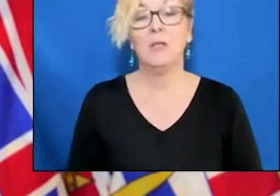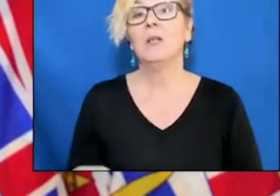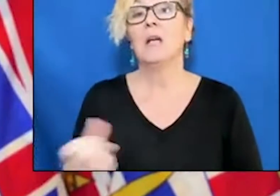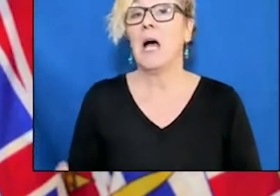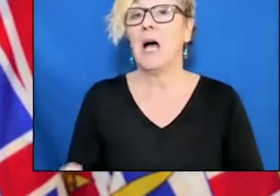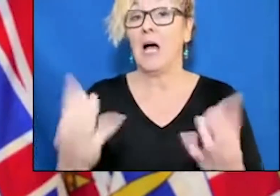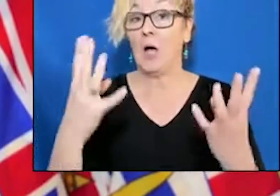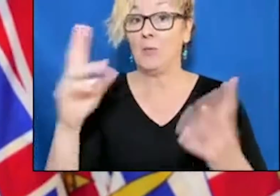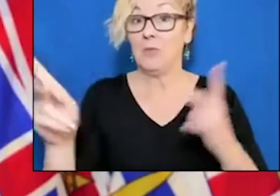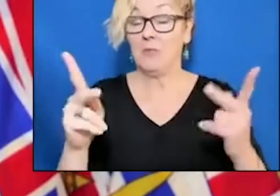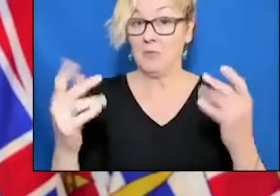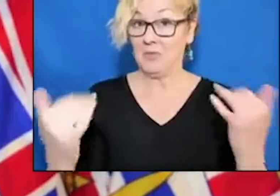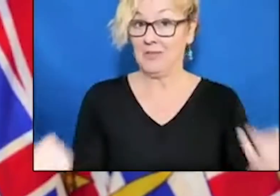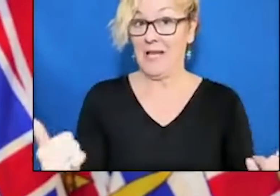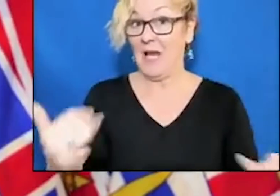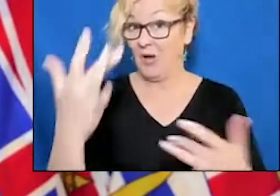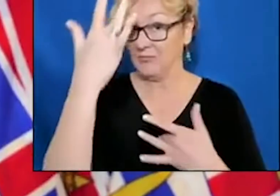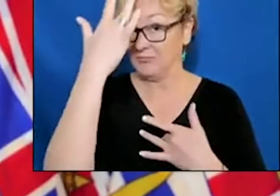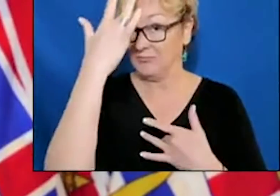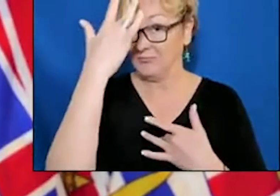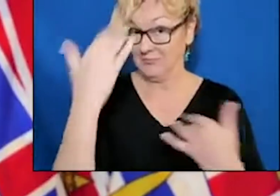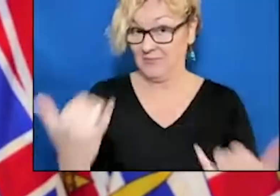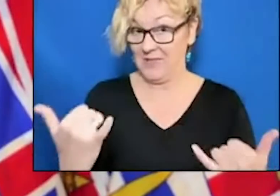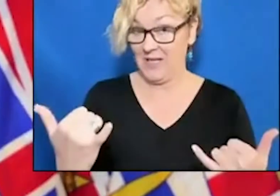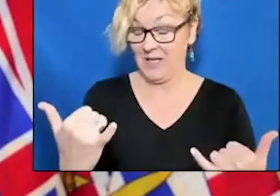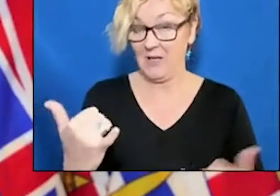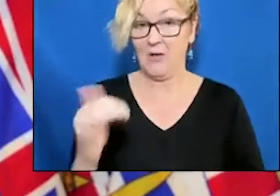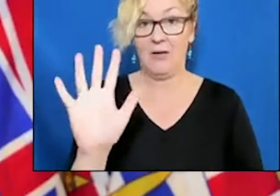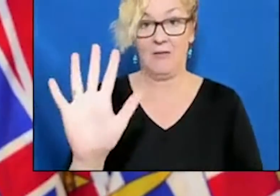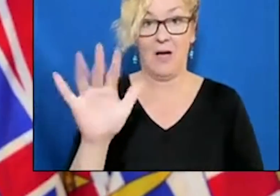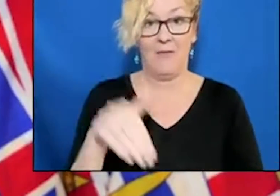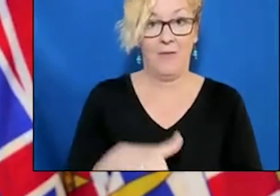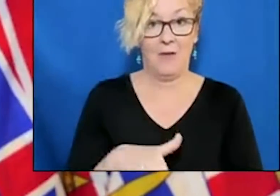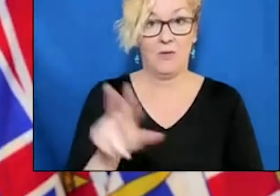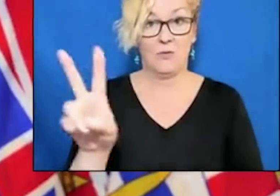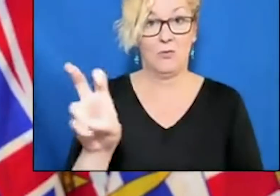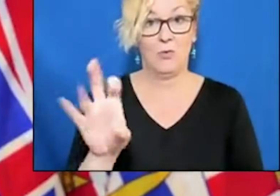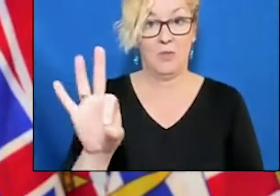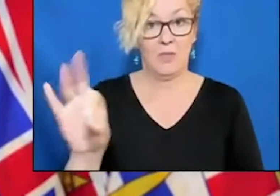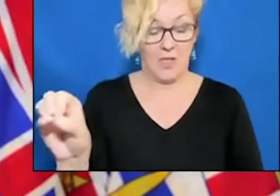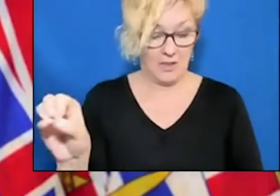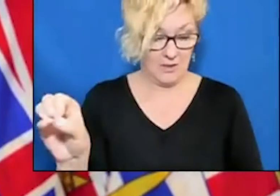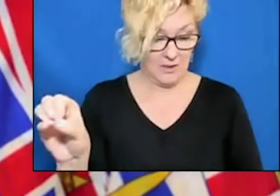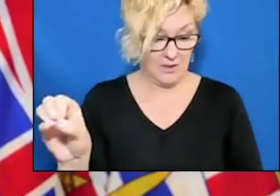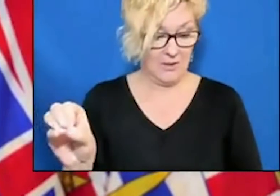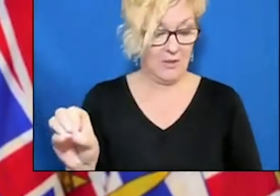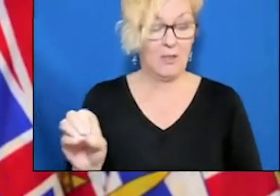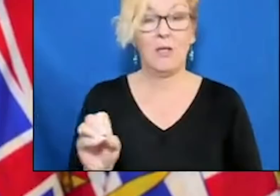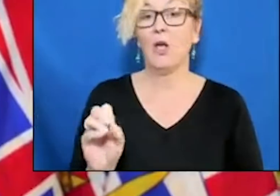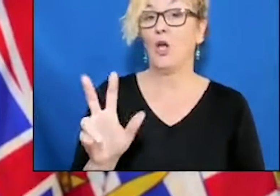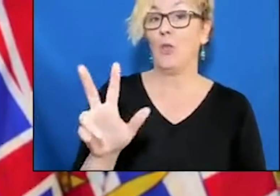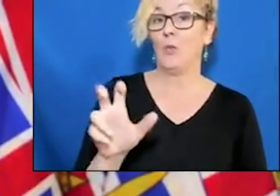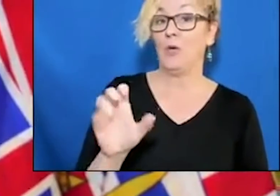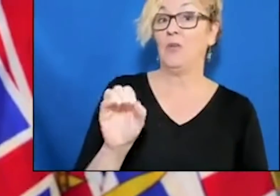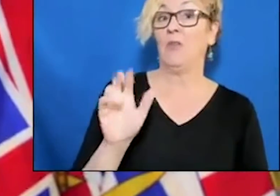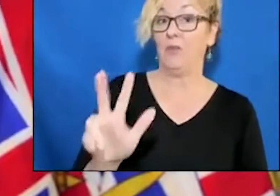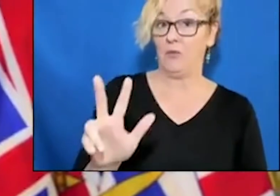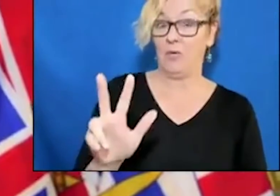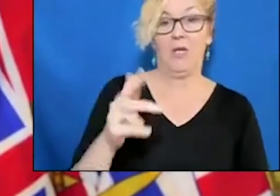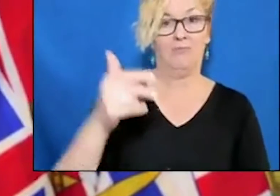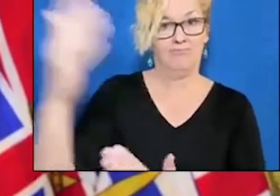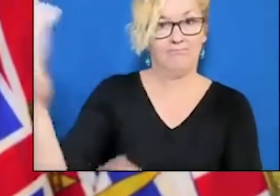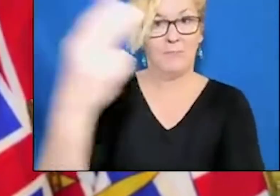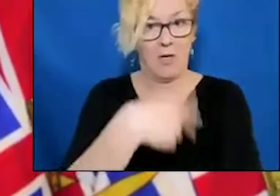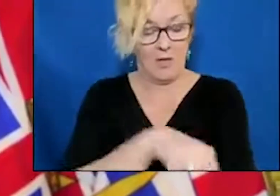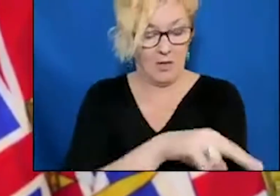to 5,290 active cases in all areas of the province, and 303 of whom are in